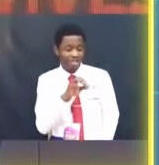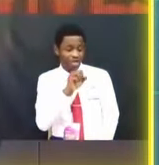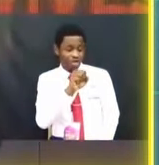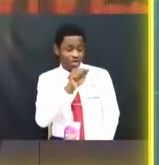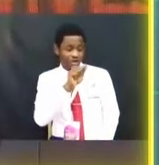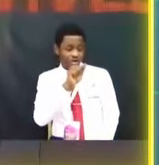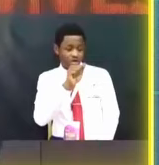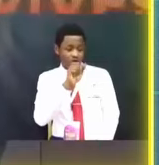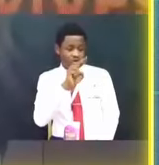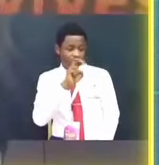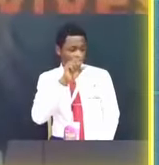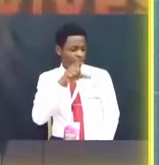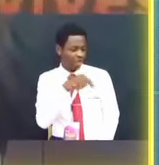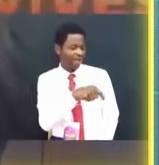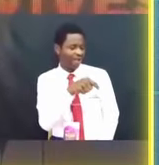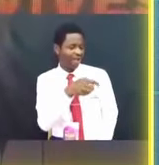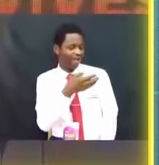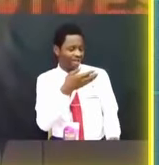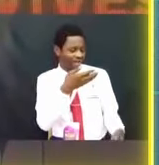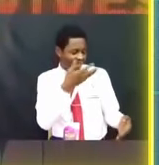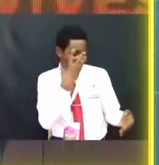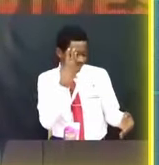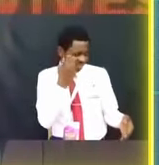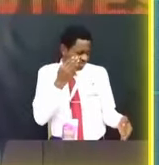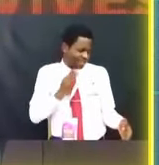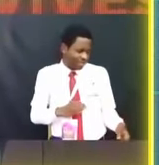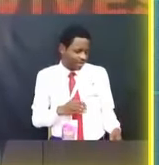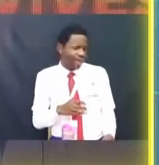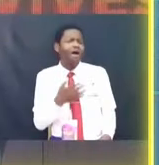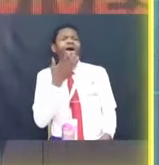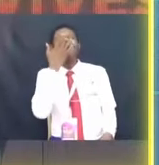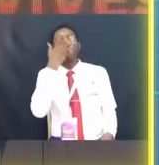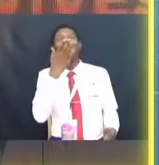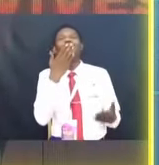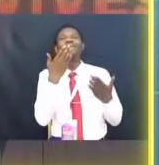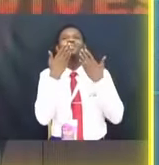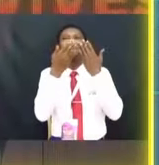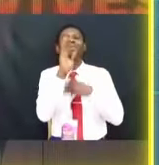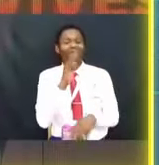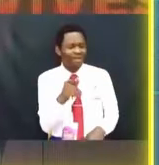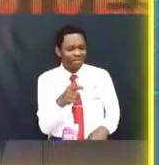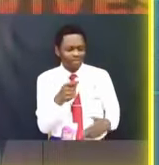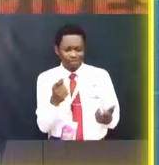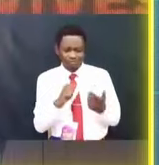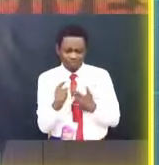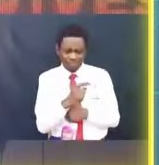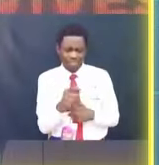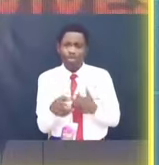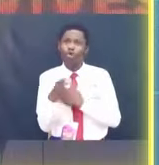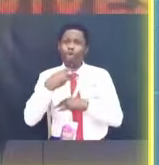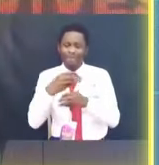Almighty said. This is the day that the Lord has made." The king was fast asleep. But instead of killing